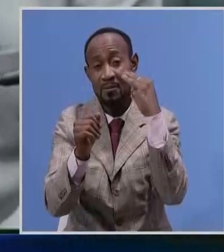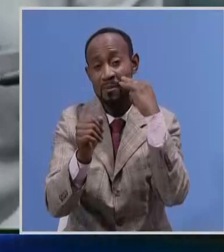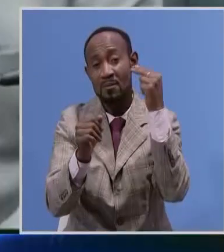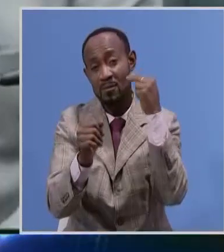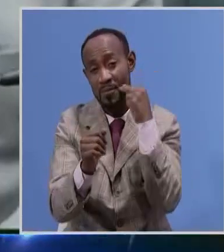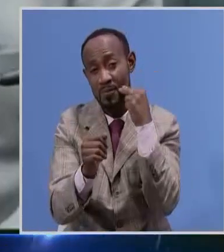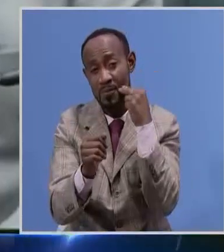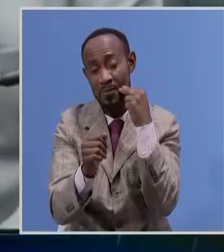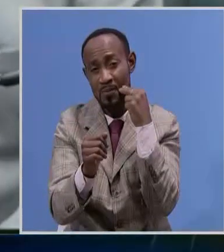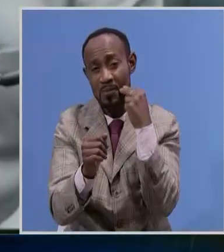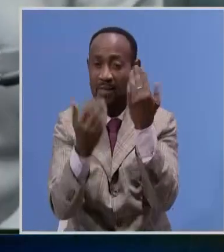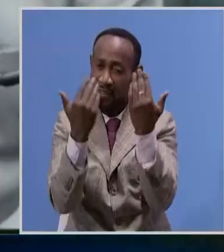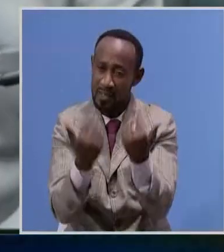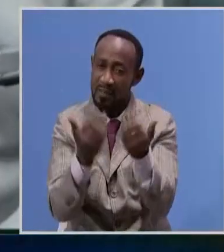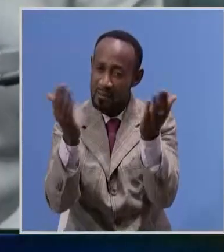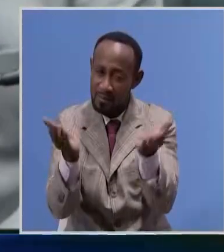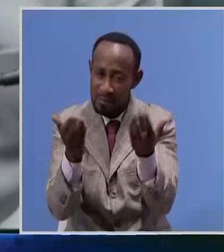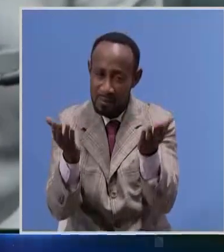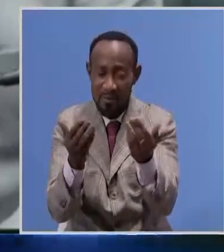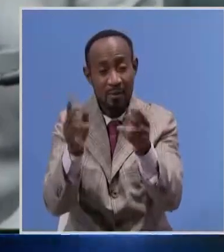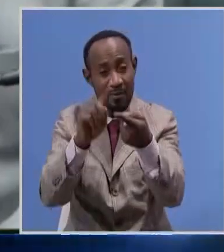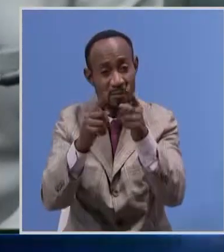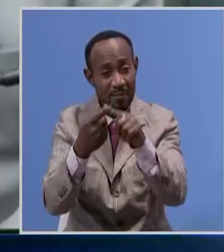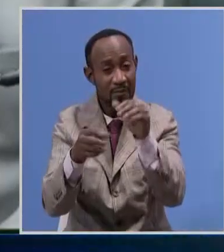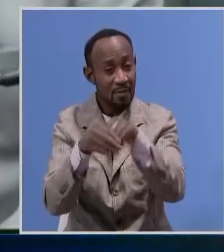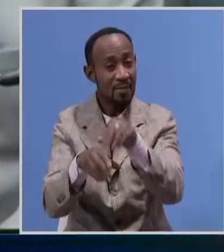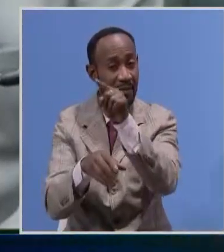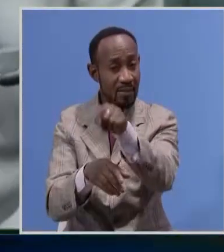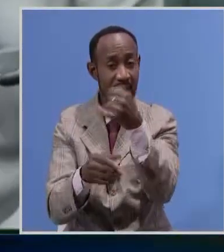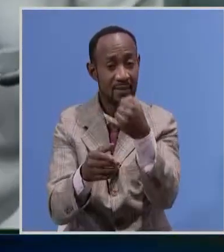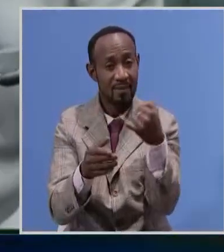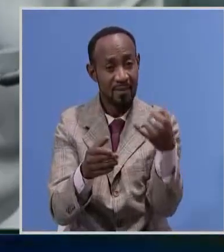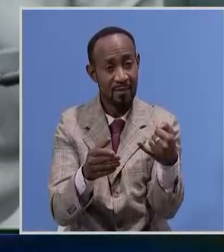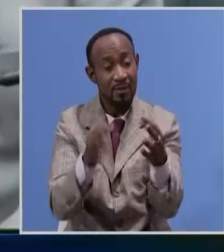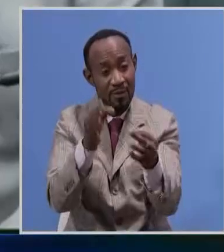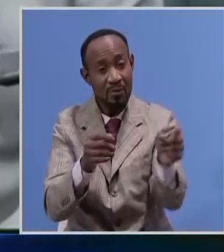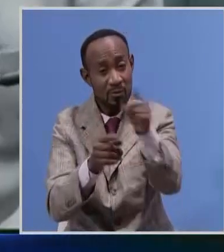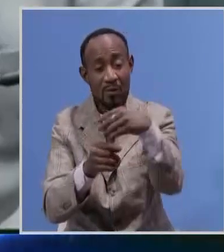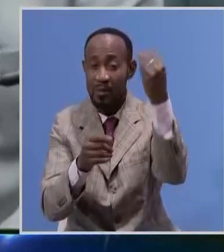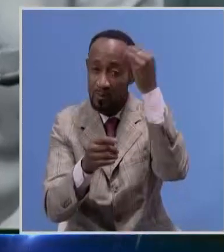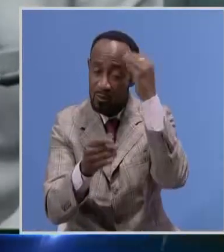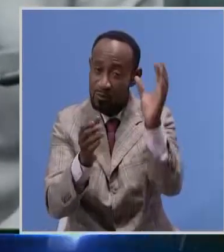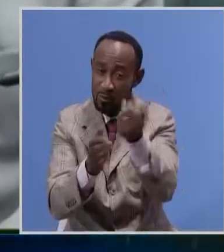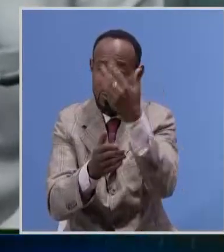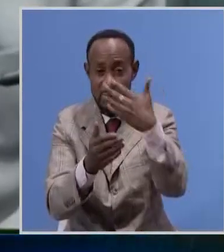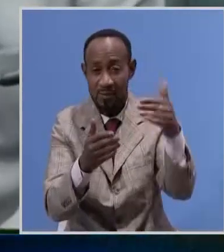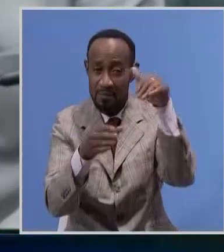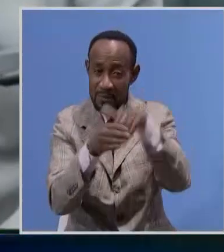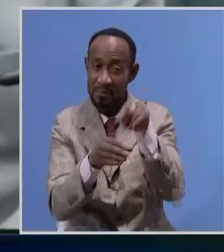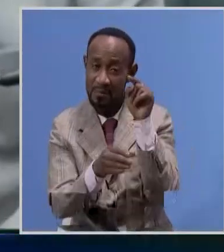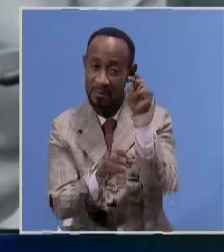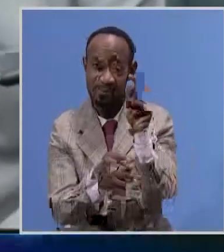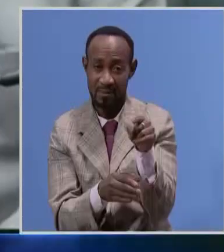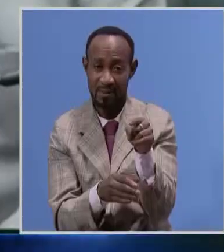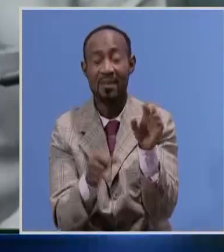NALUMANGO. And we urge colleagues in this matter that if you know you acquired something in that manner,